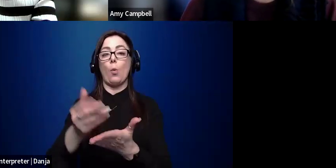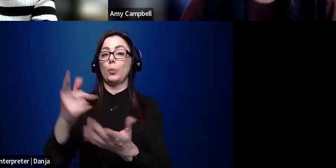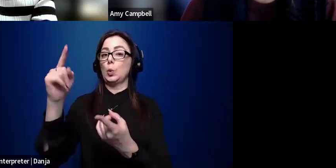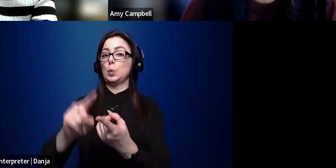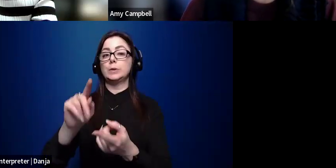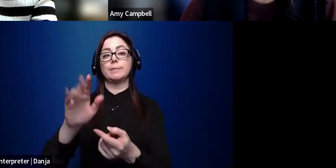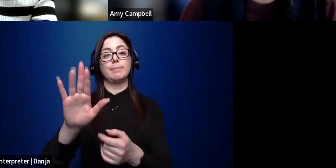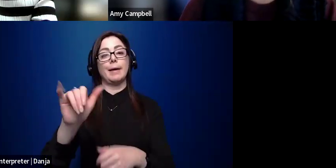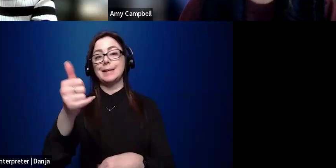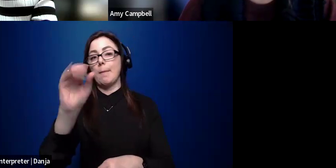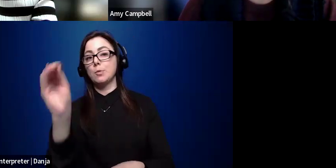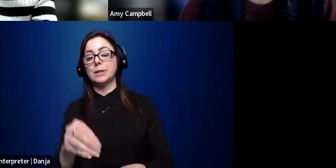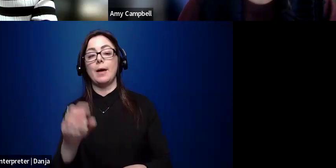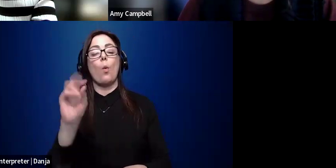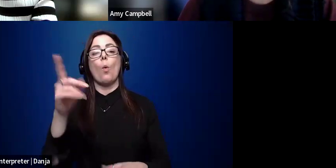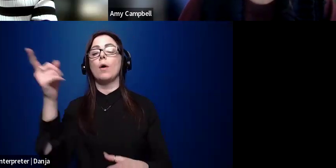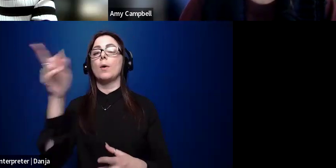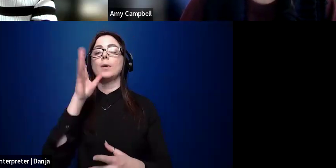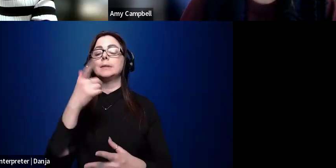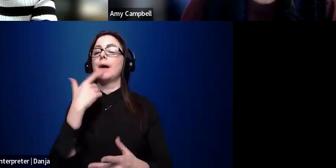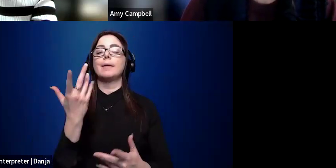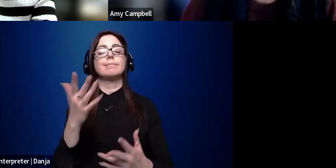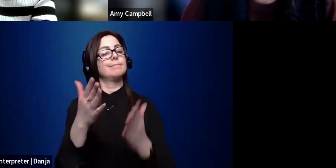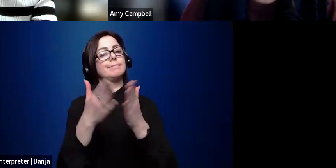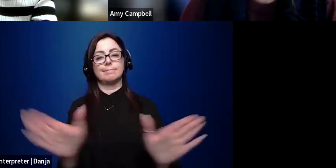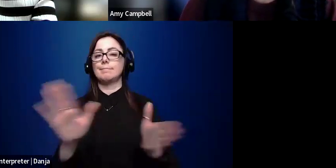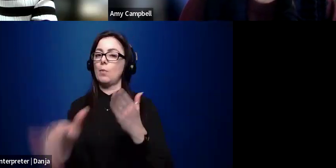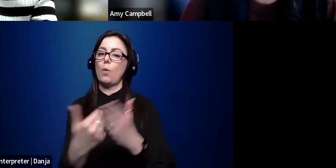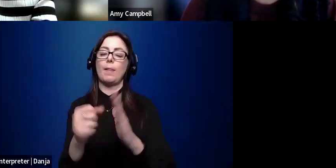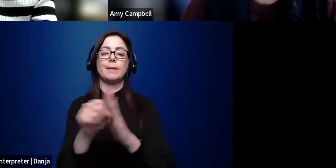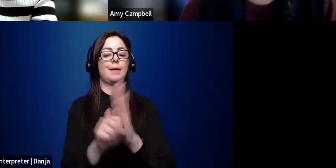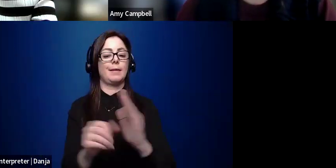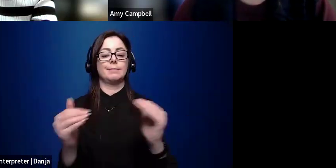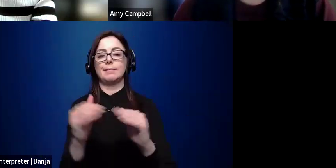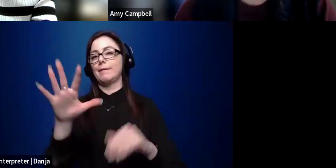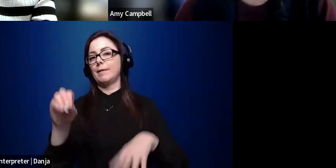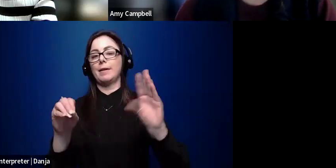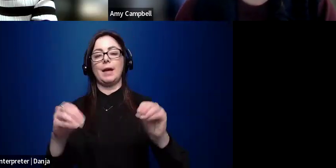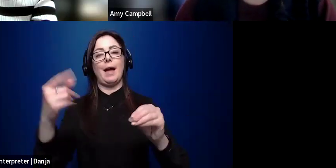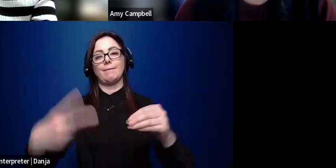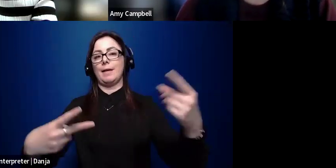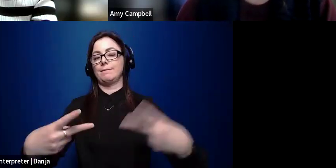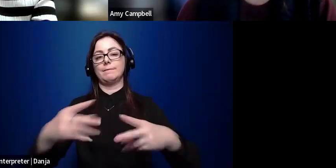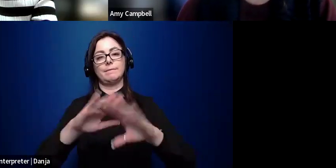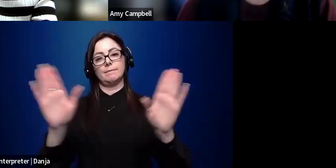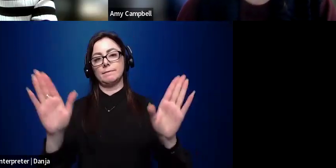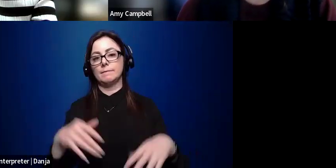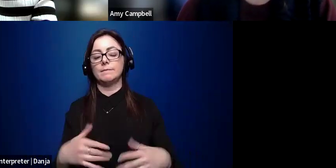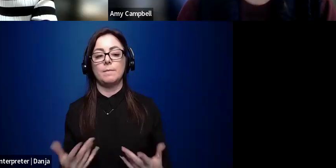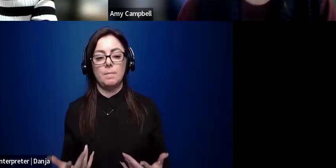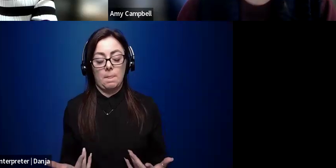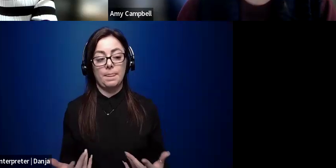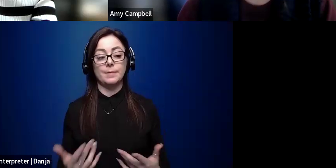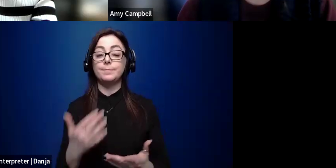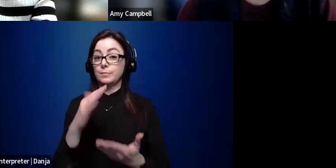just do a across the board 50-50 sharing. So that we'll pay half and you'll pay half. All of that